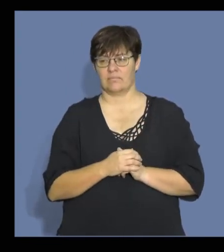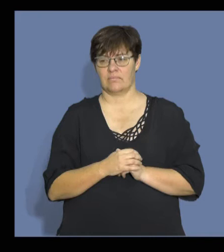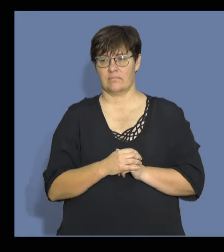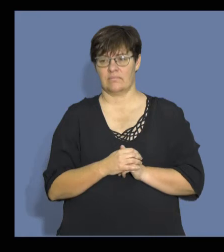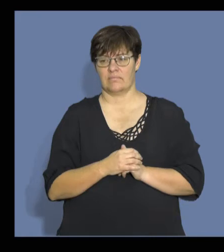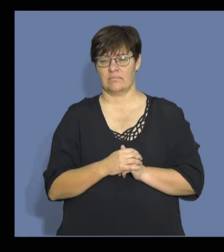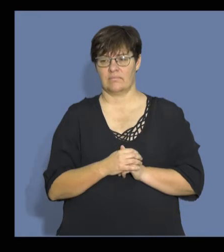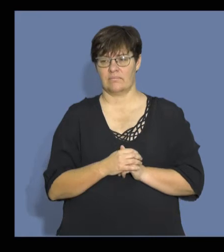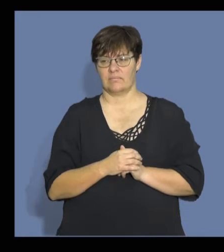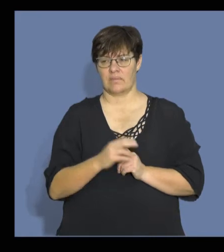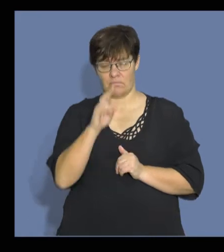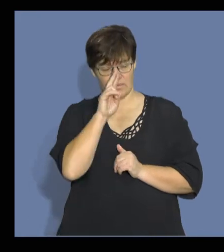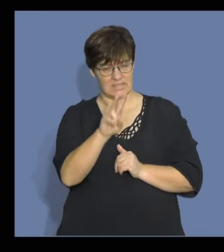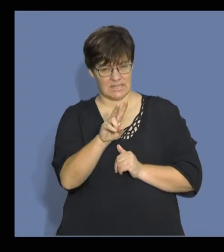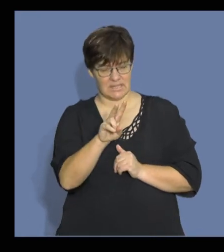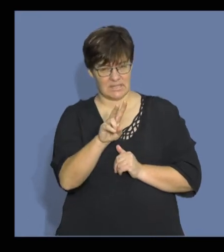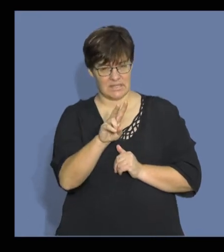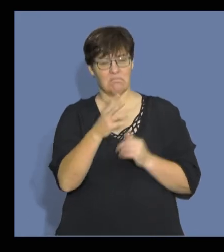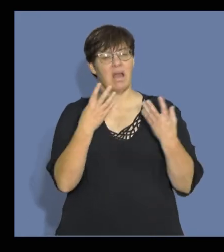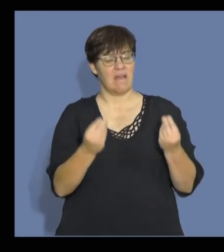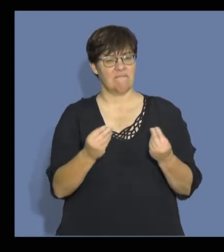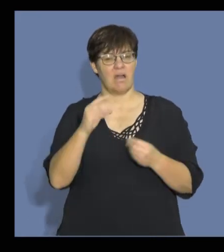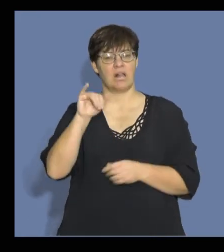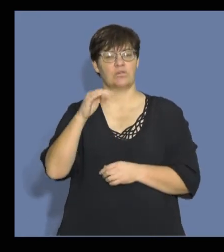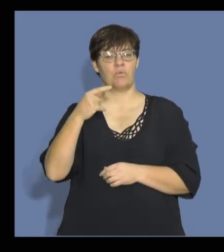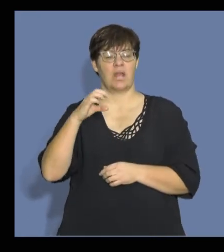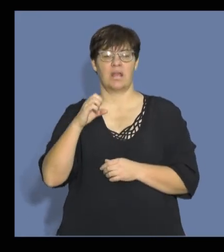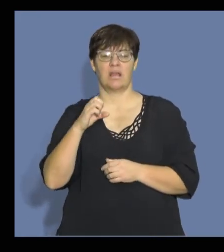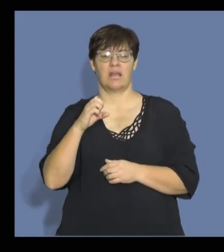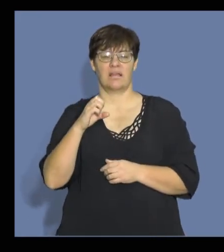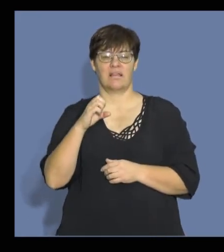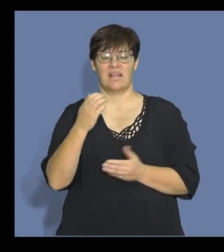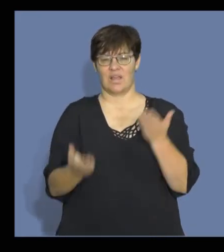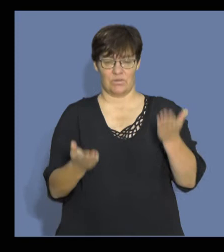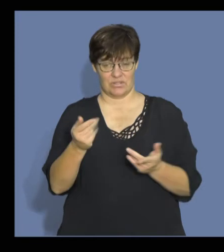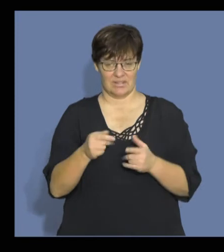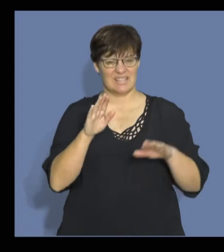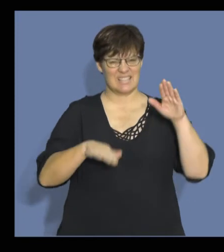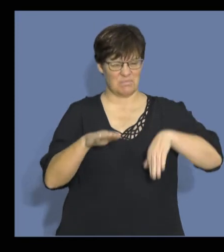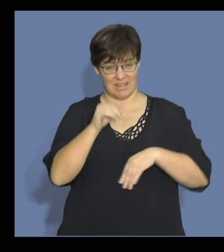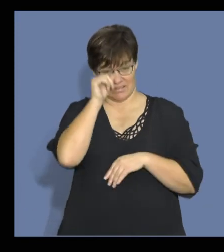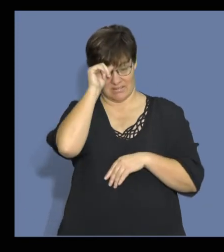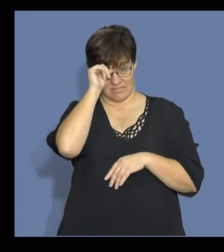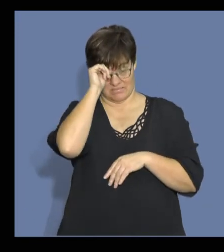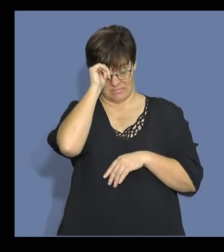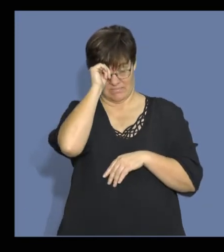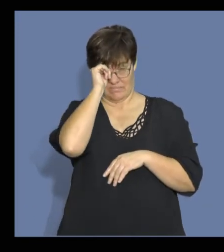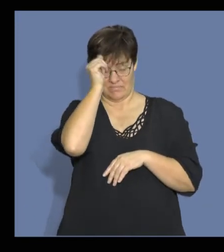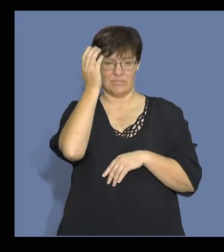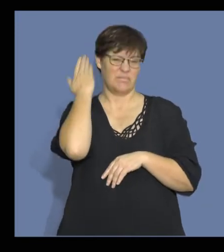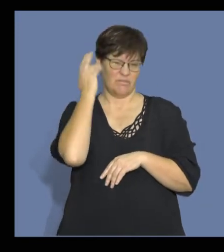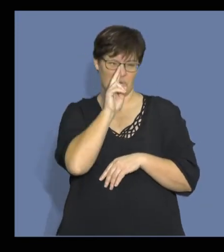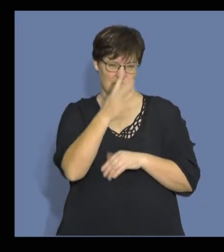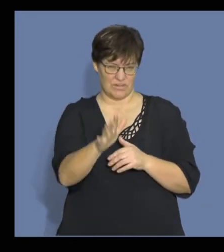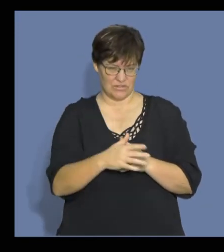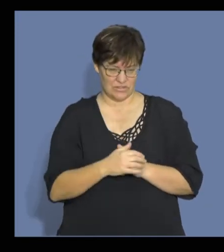I'm going to square that. And does everybody see that now I've reached an equation that is fairly similar to the equations that